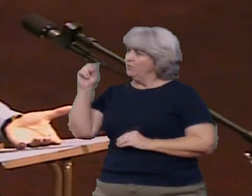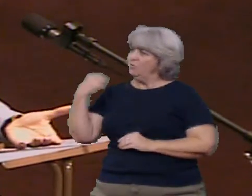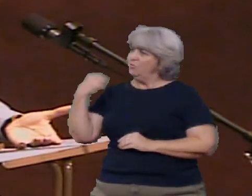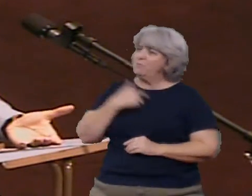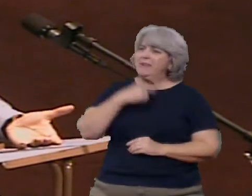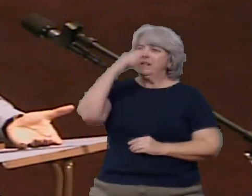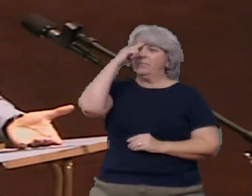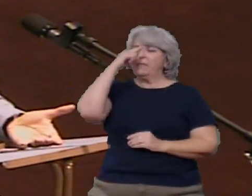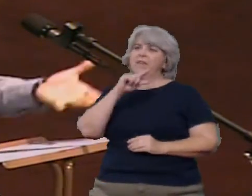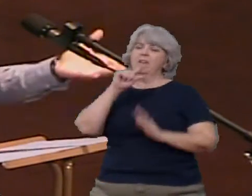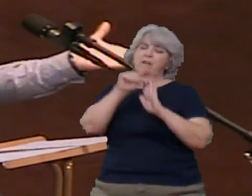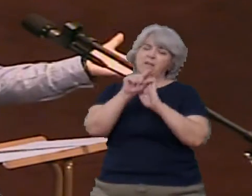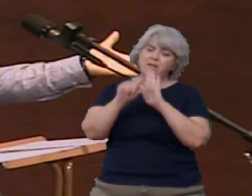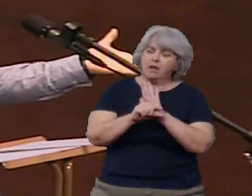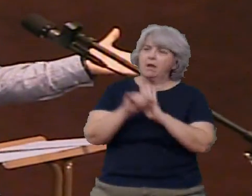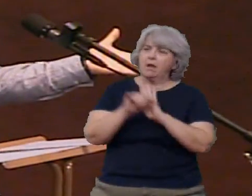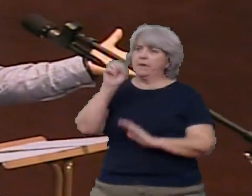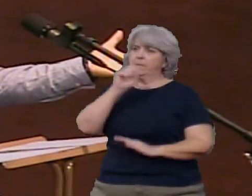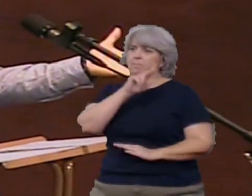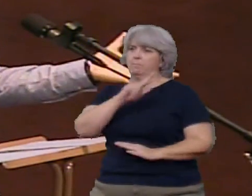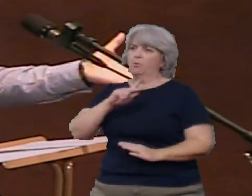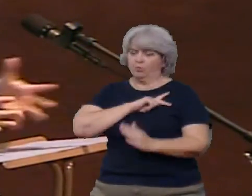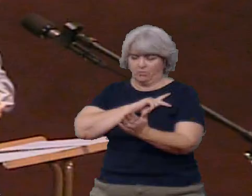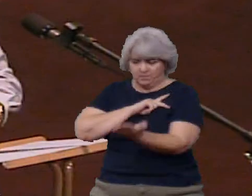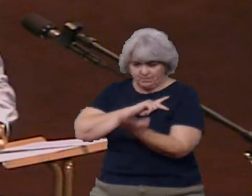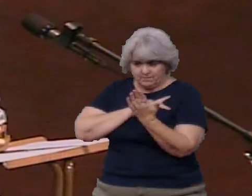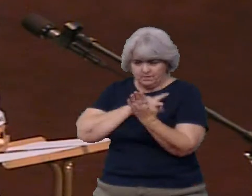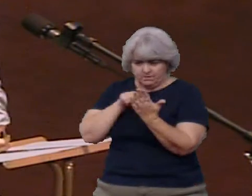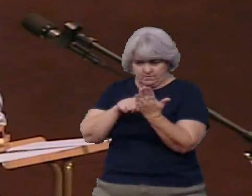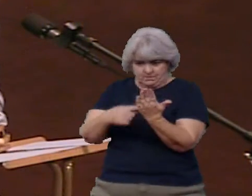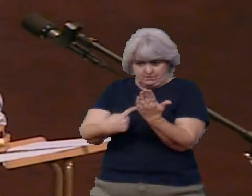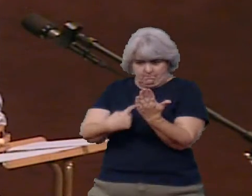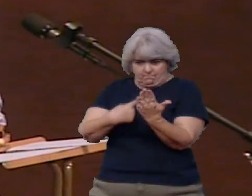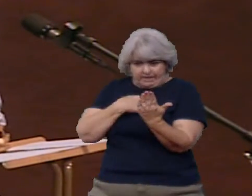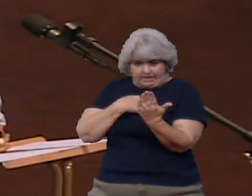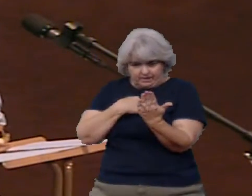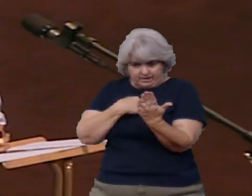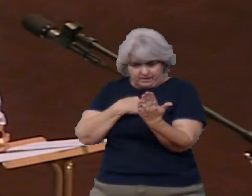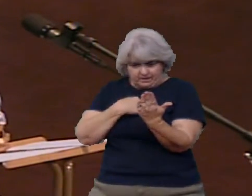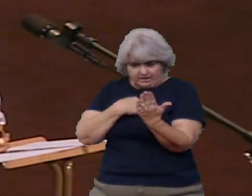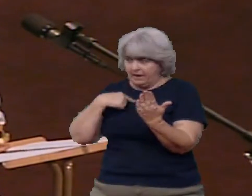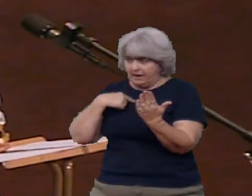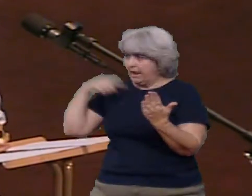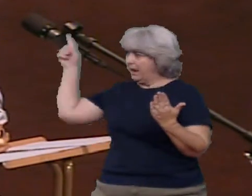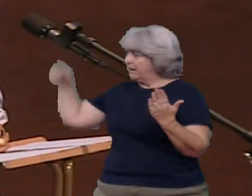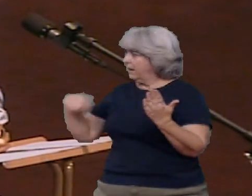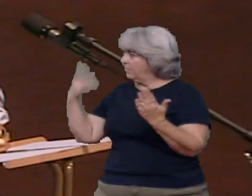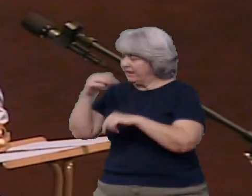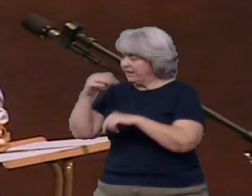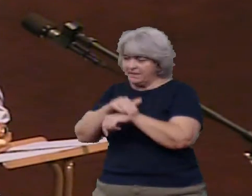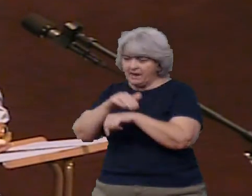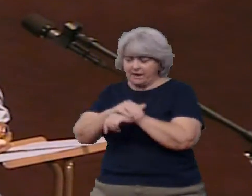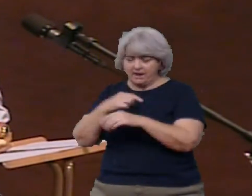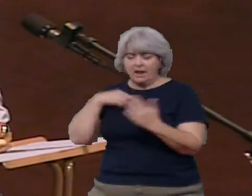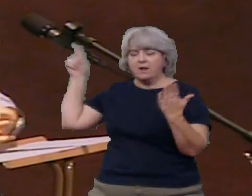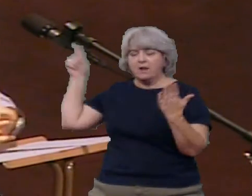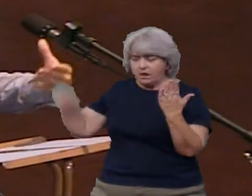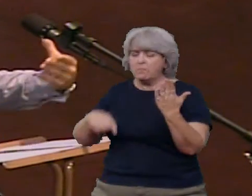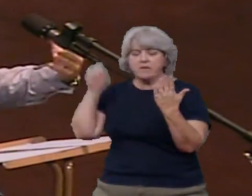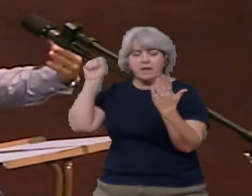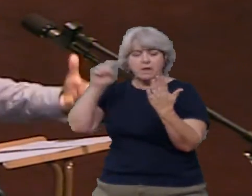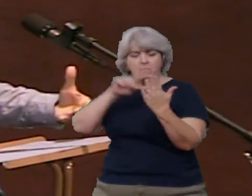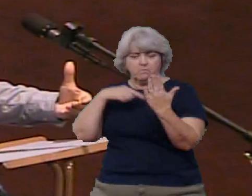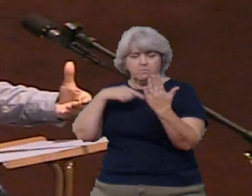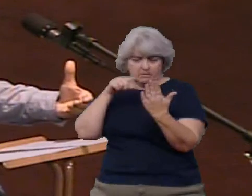to worship and spend an evening like this in a midweek Bible study with our brothers and sisters, but is it personal that we